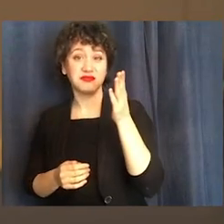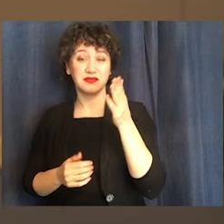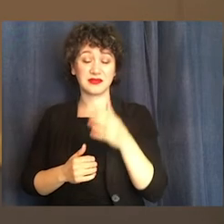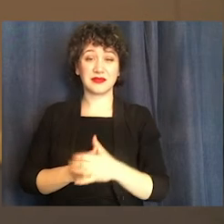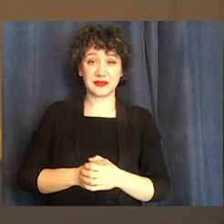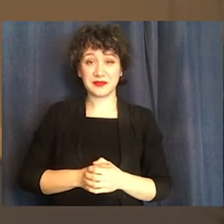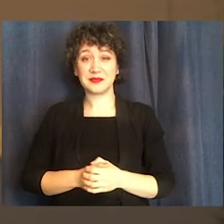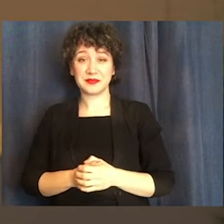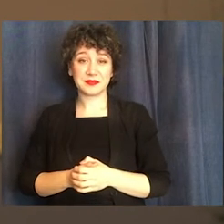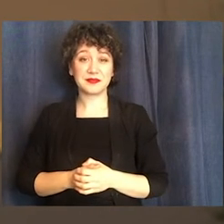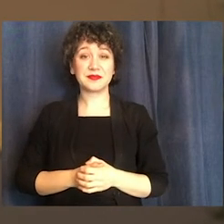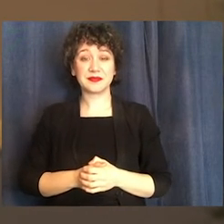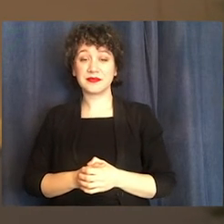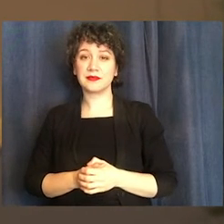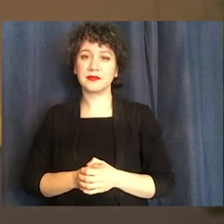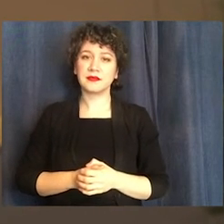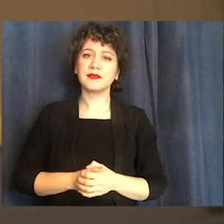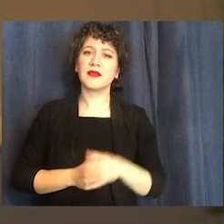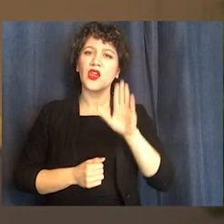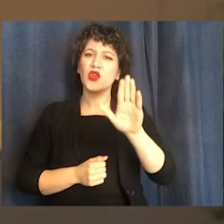on a history book page.